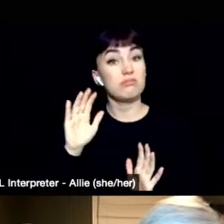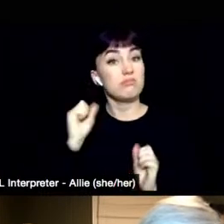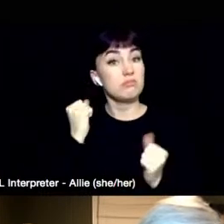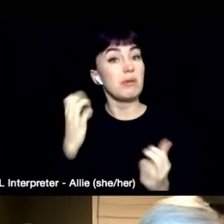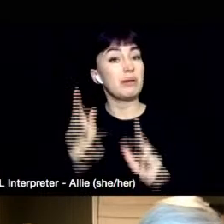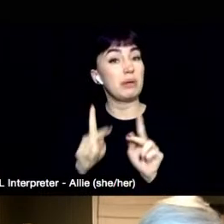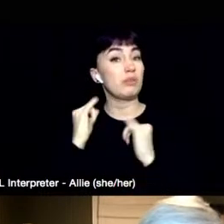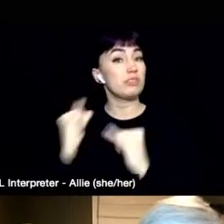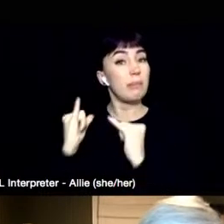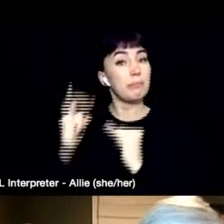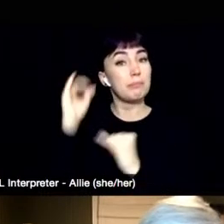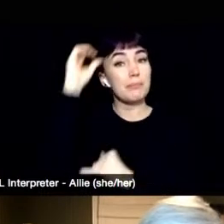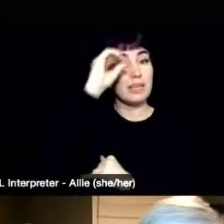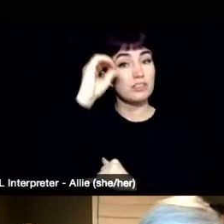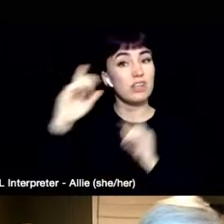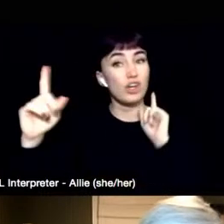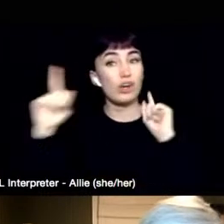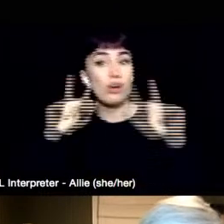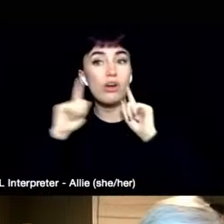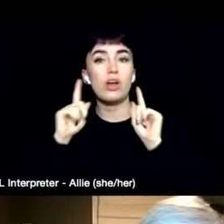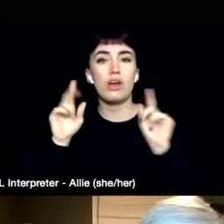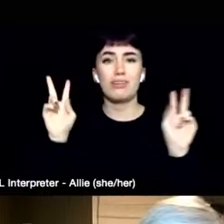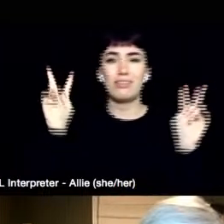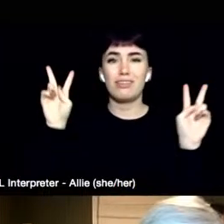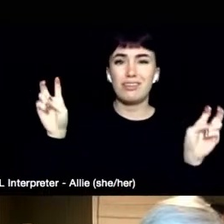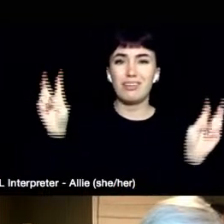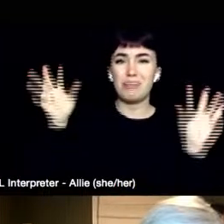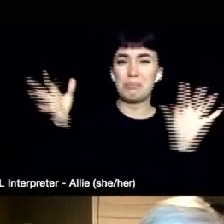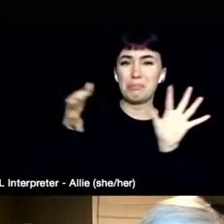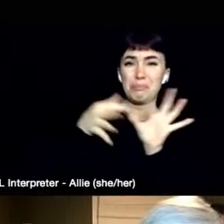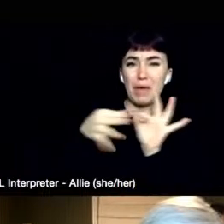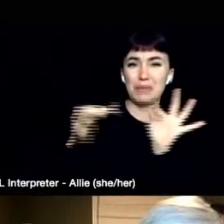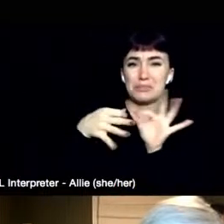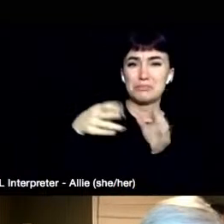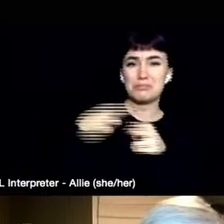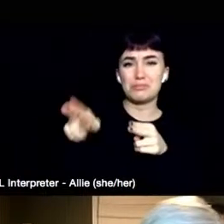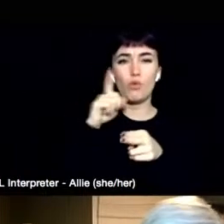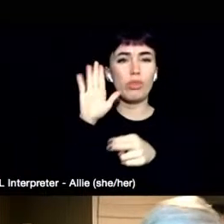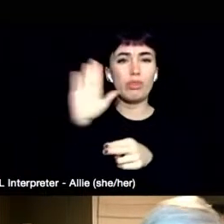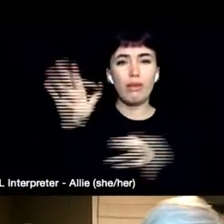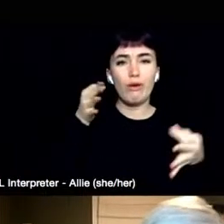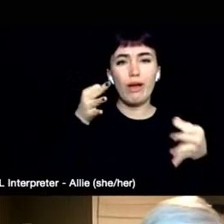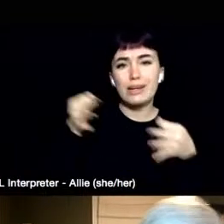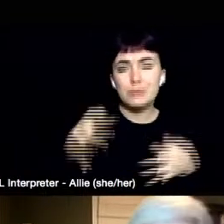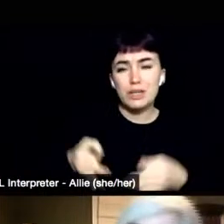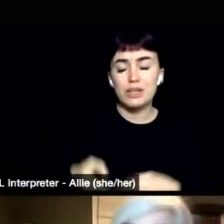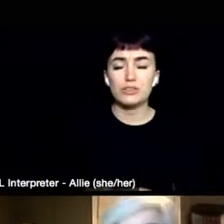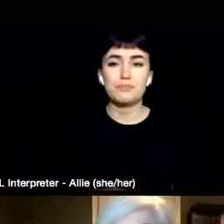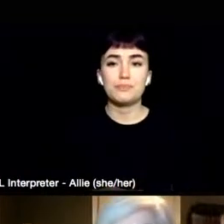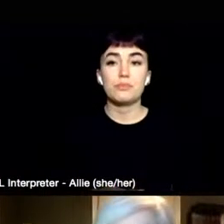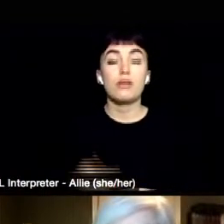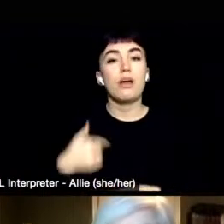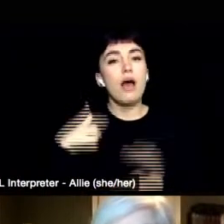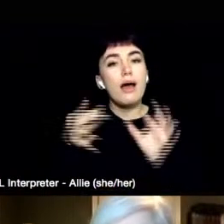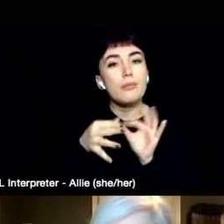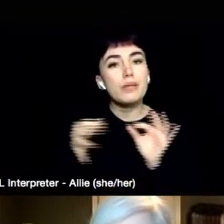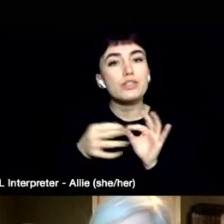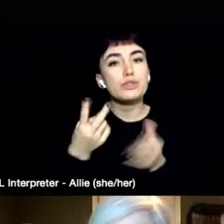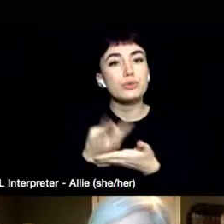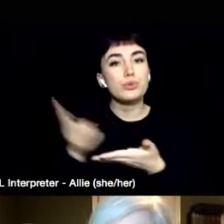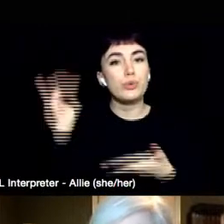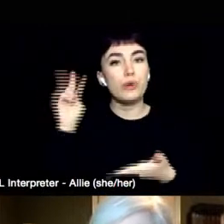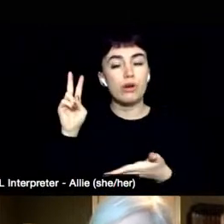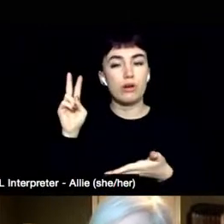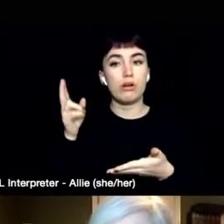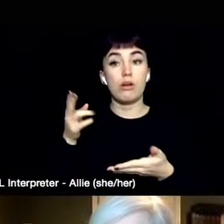of people that we've heard from, message of explanation. Now, as I mentioned 2 weeks ago,